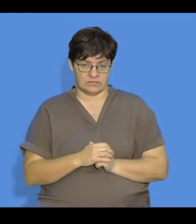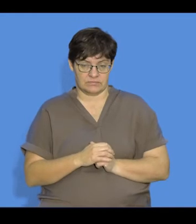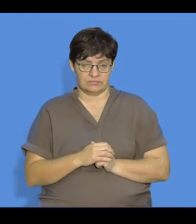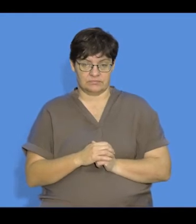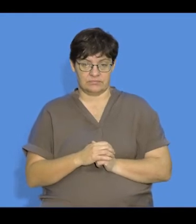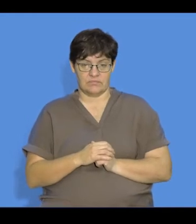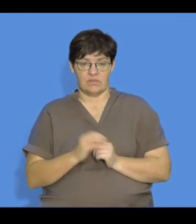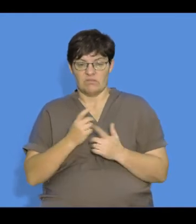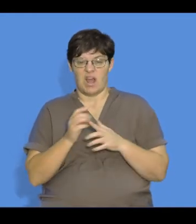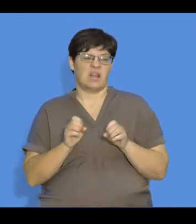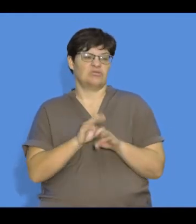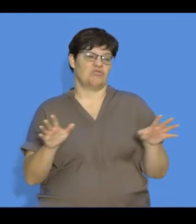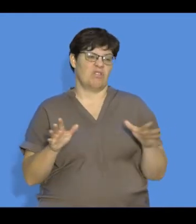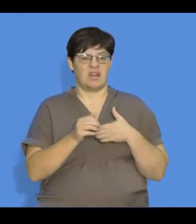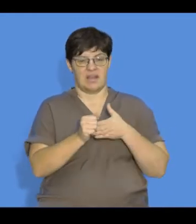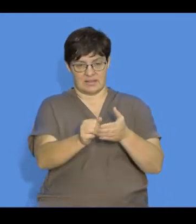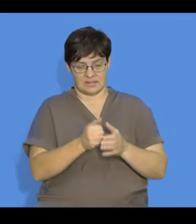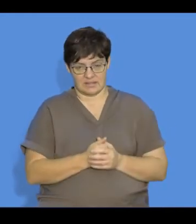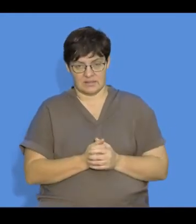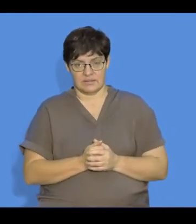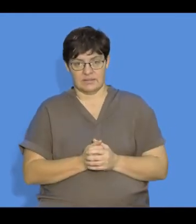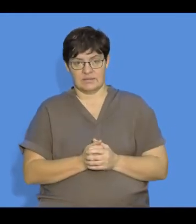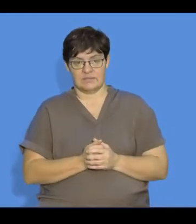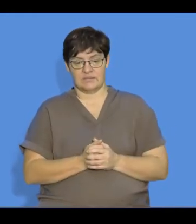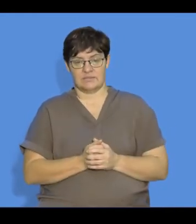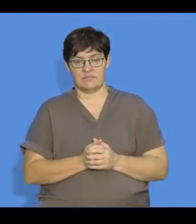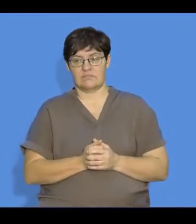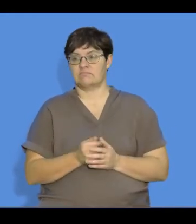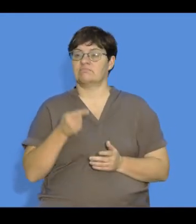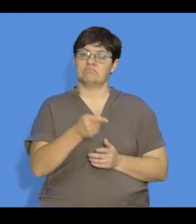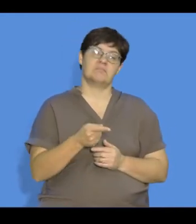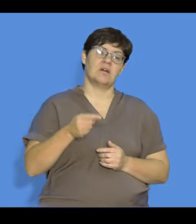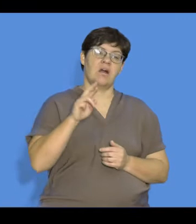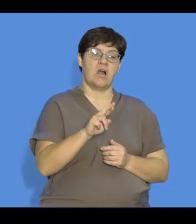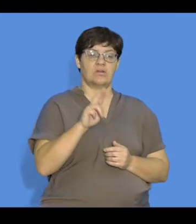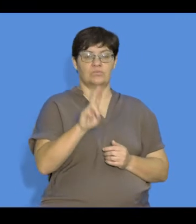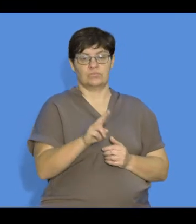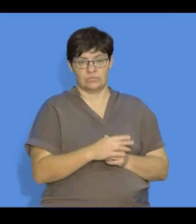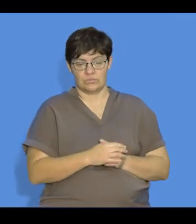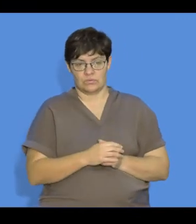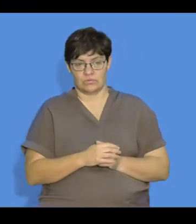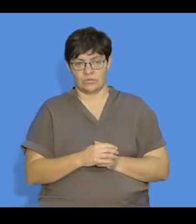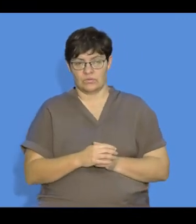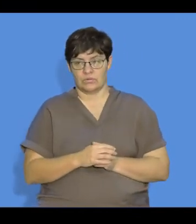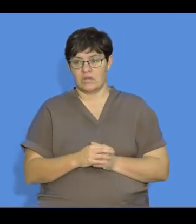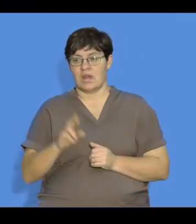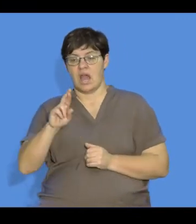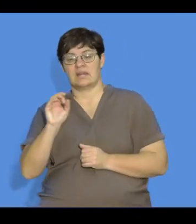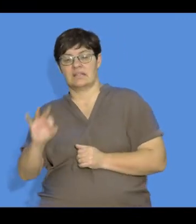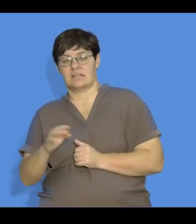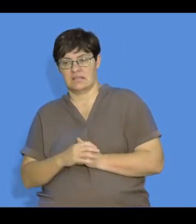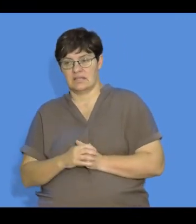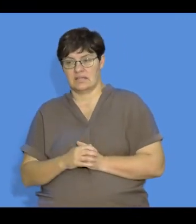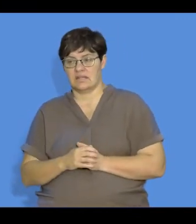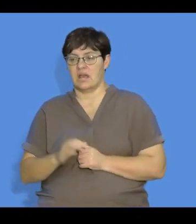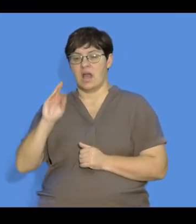is just a general guideline. So if we're saying that if this is R2 for argument's sake, and